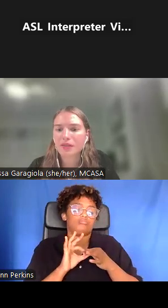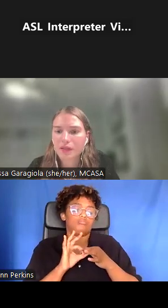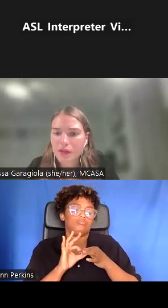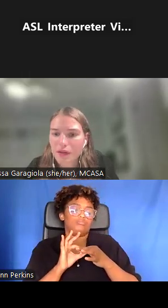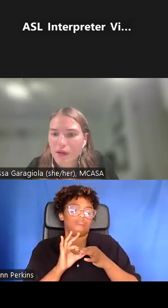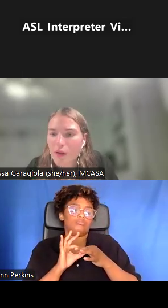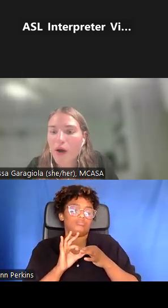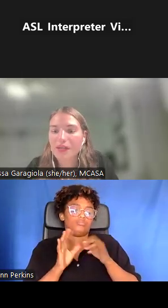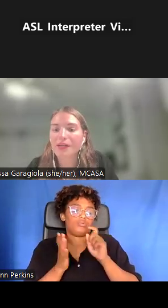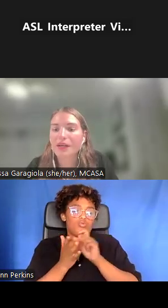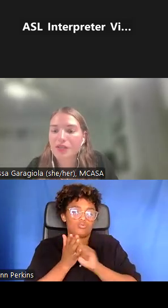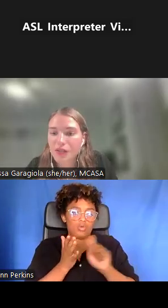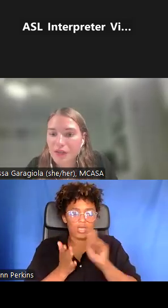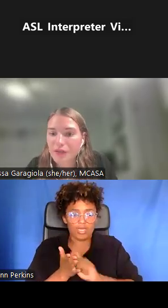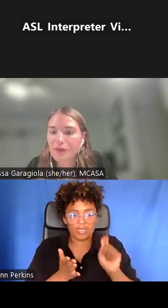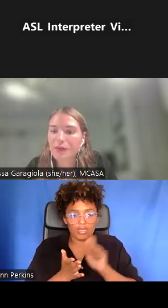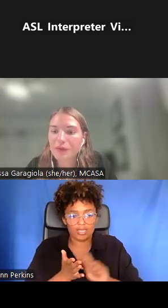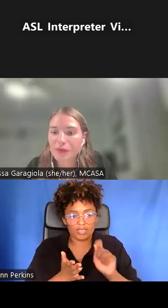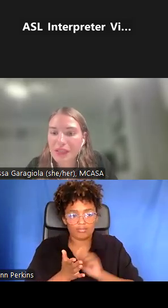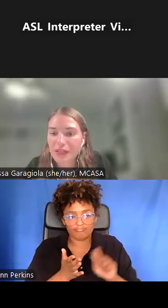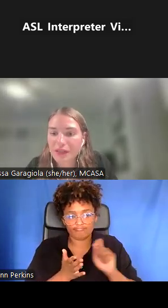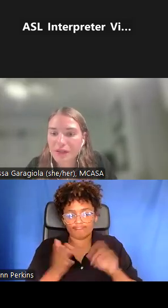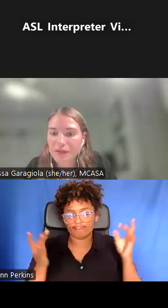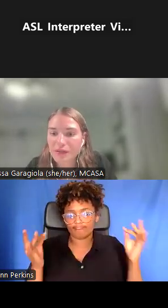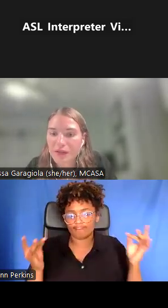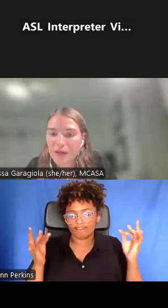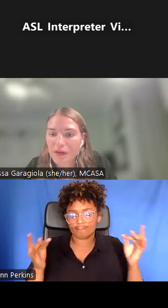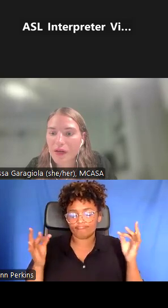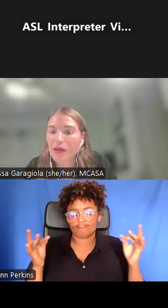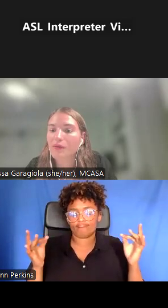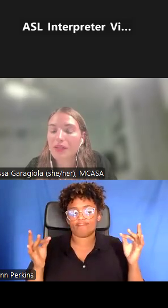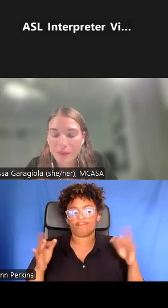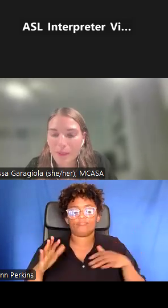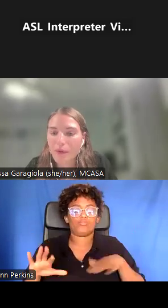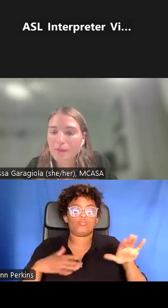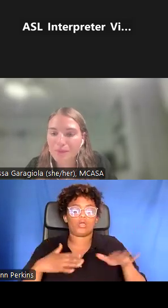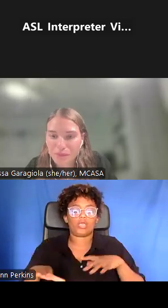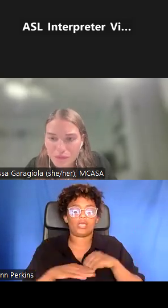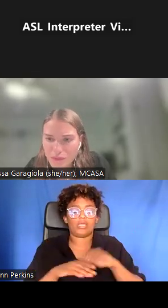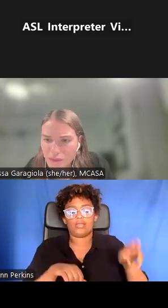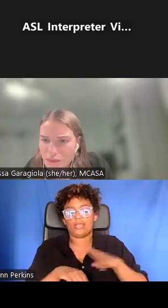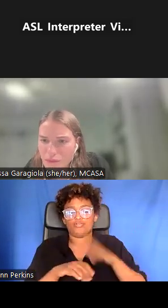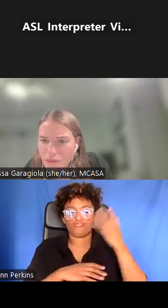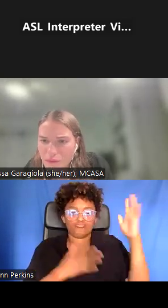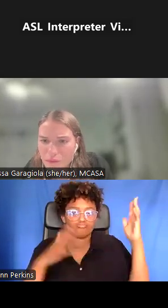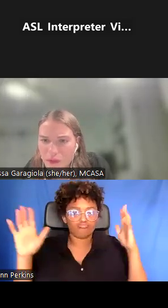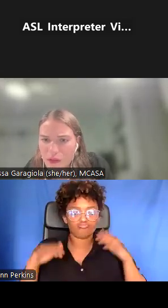meditation, walking in nature, reading, reading the Bible,